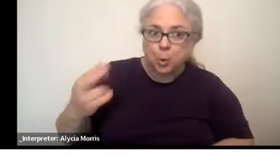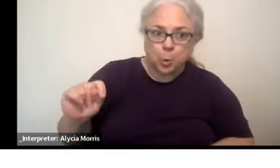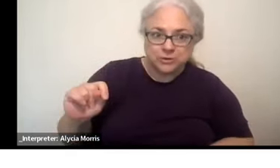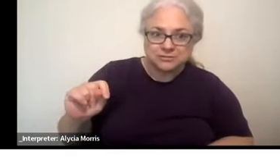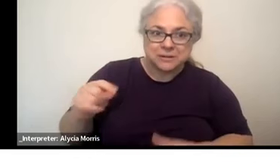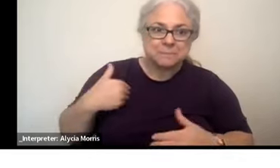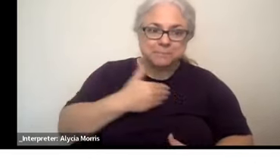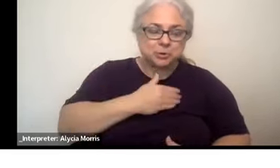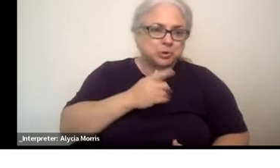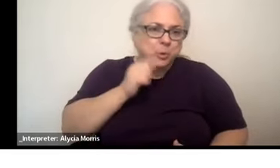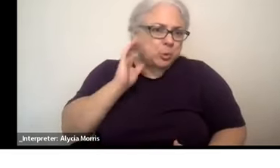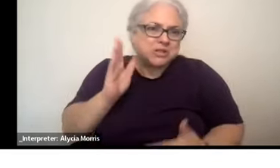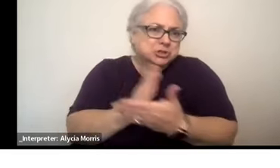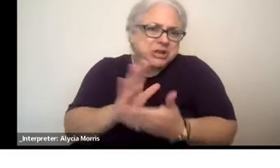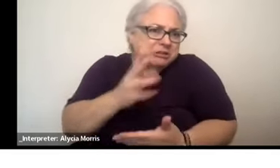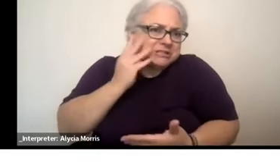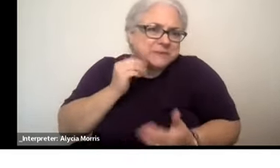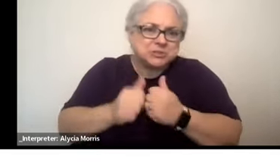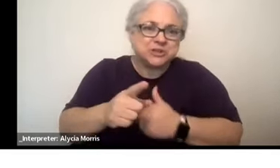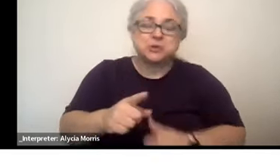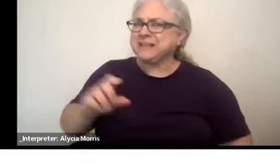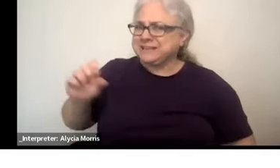Sure. Happy to do that.